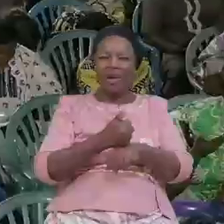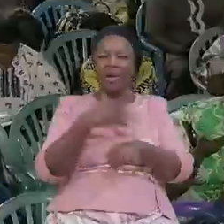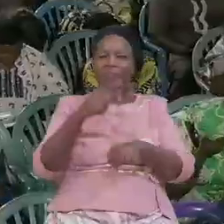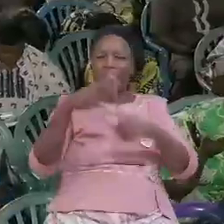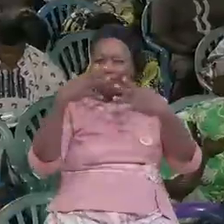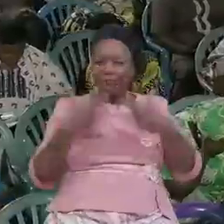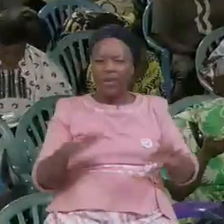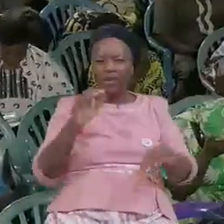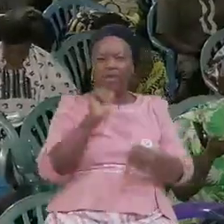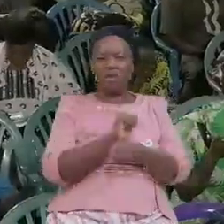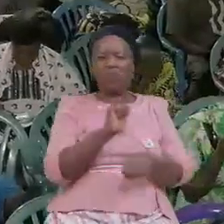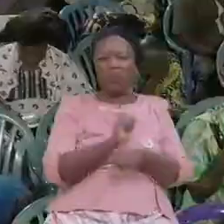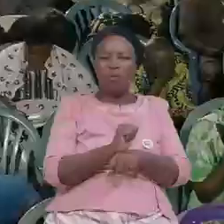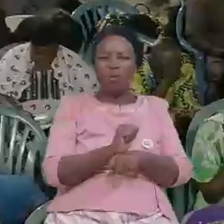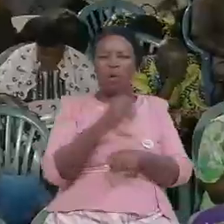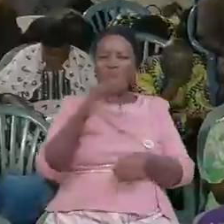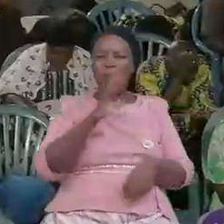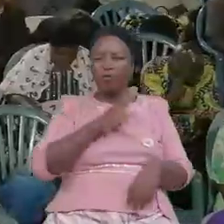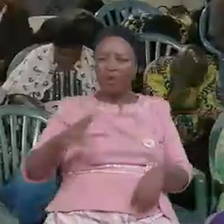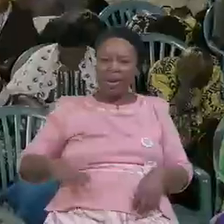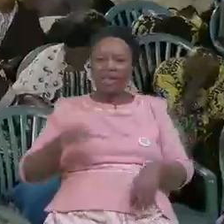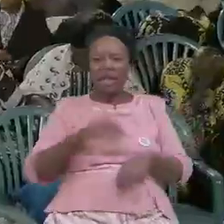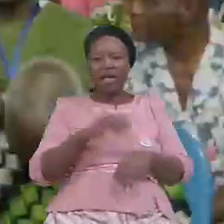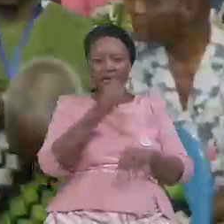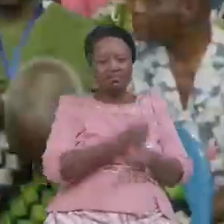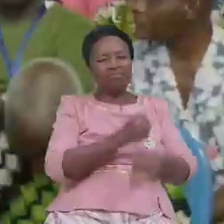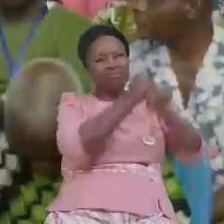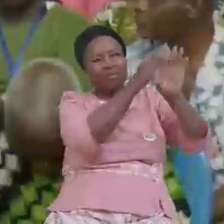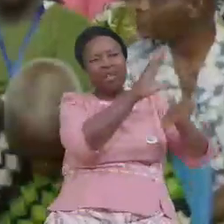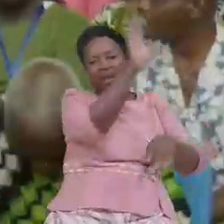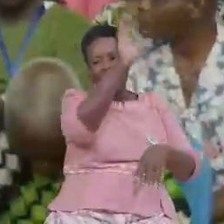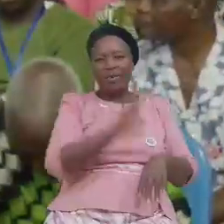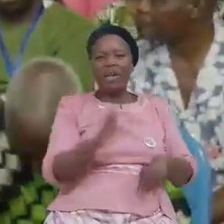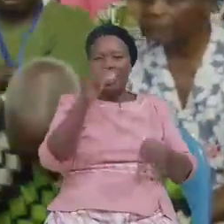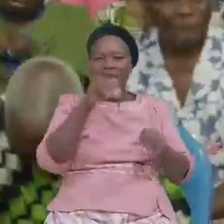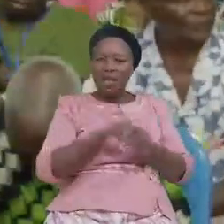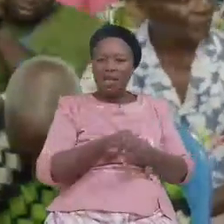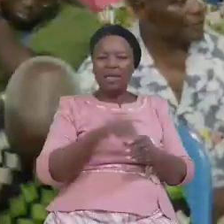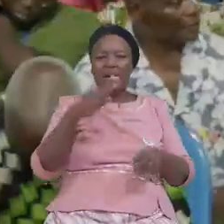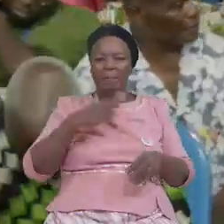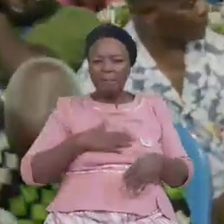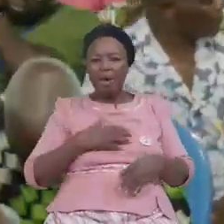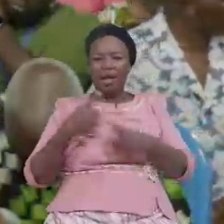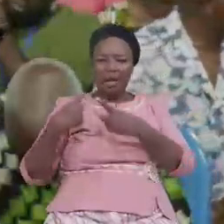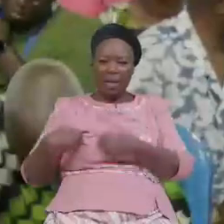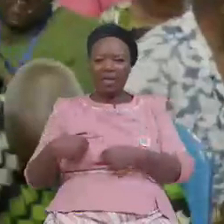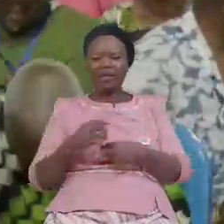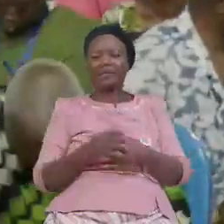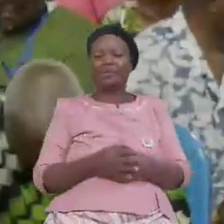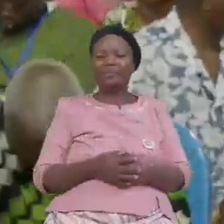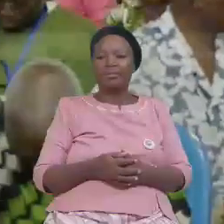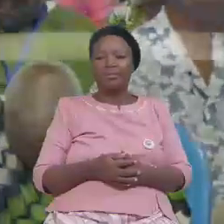work of Christ at Calvary in my heart. And you